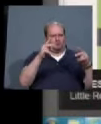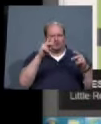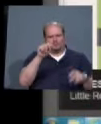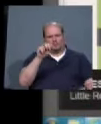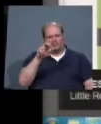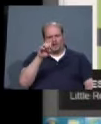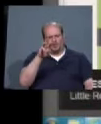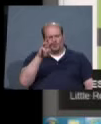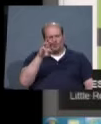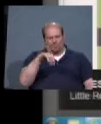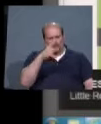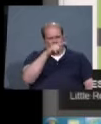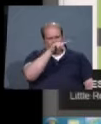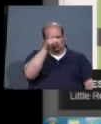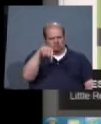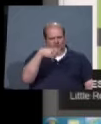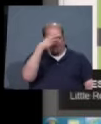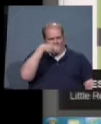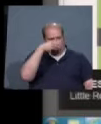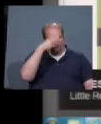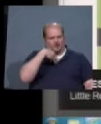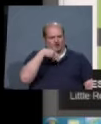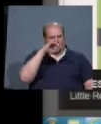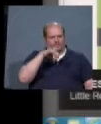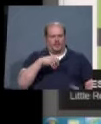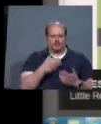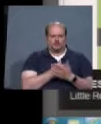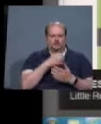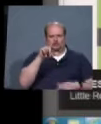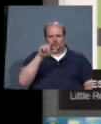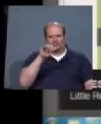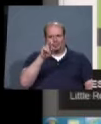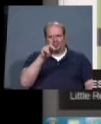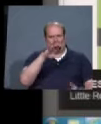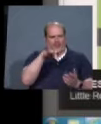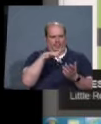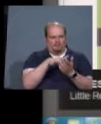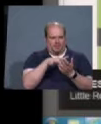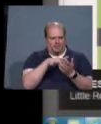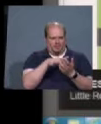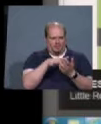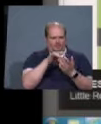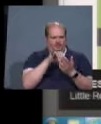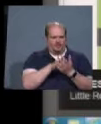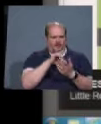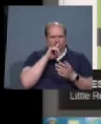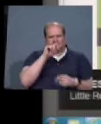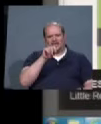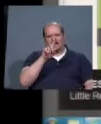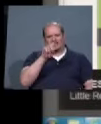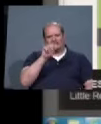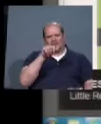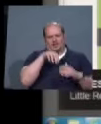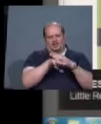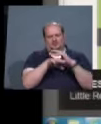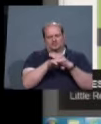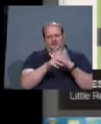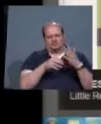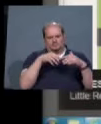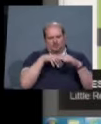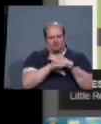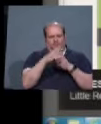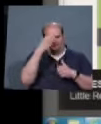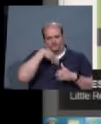arrow. That one comes down right in front of that the new link there in the middle. That's the ADA accessible primary